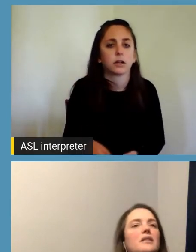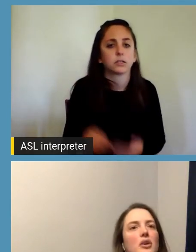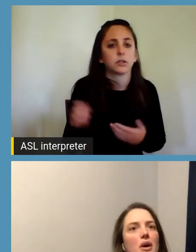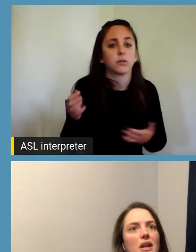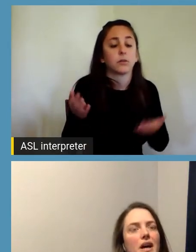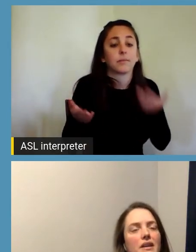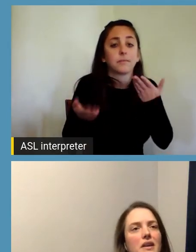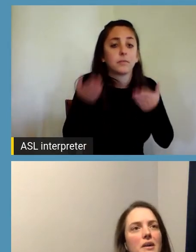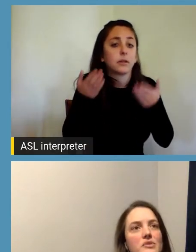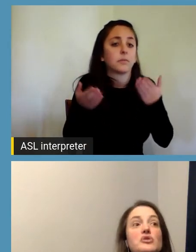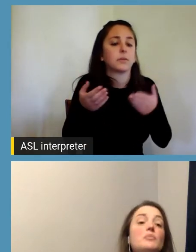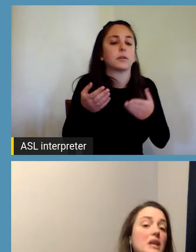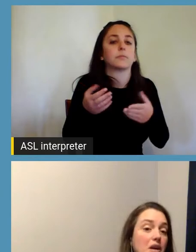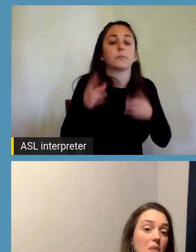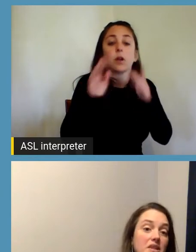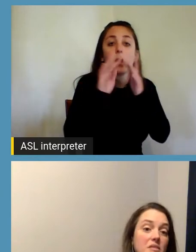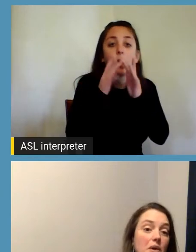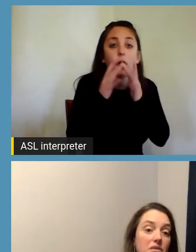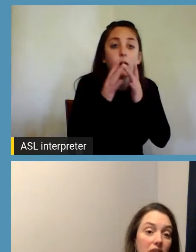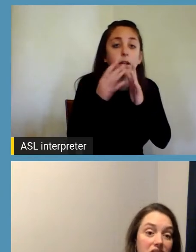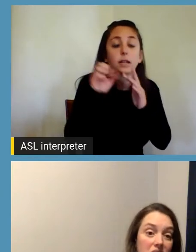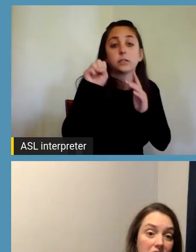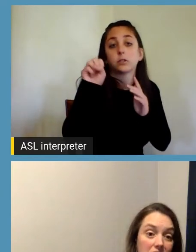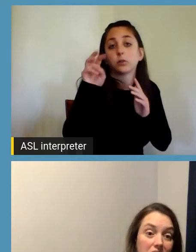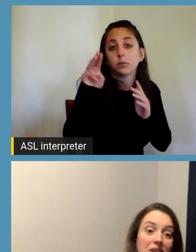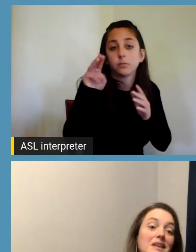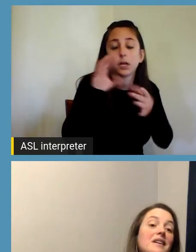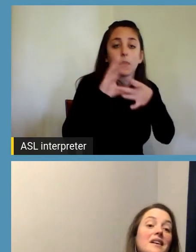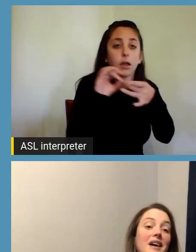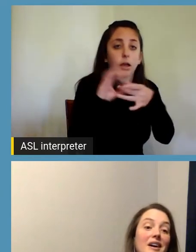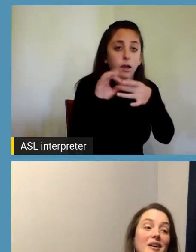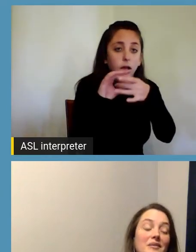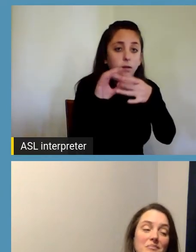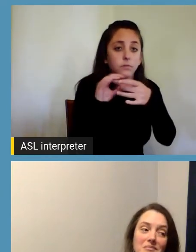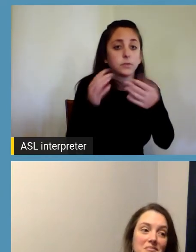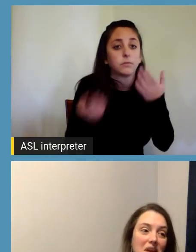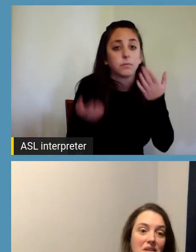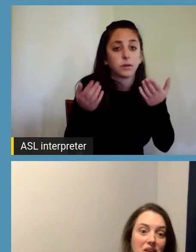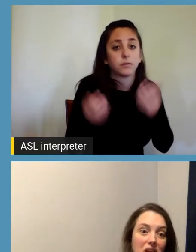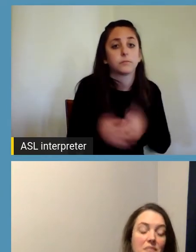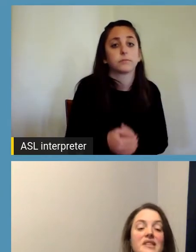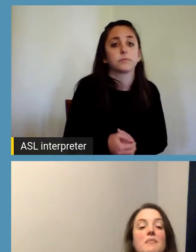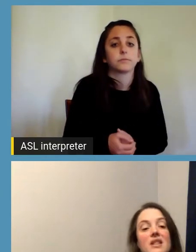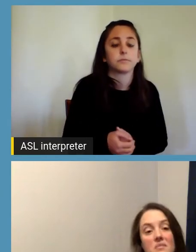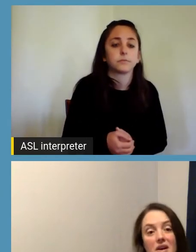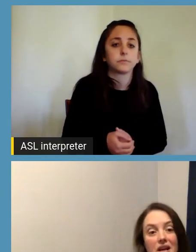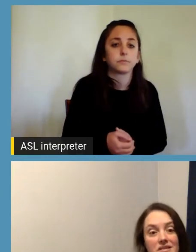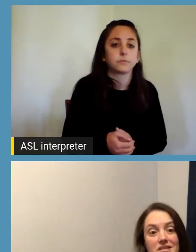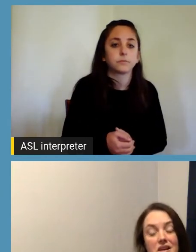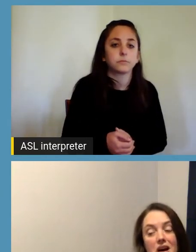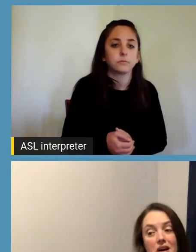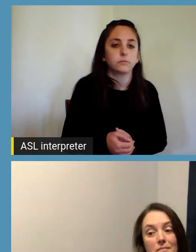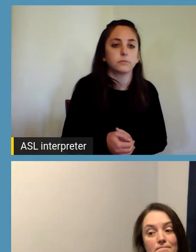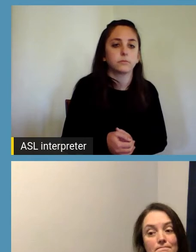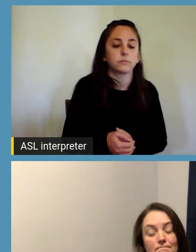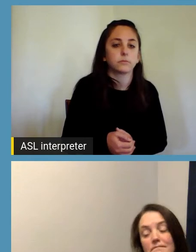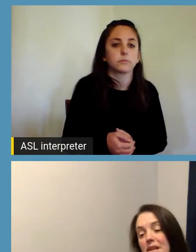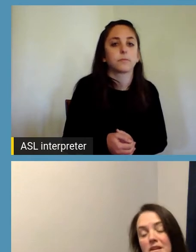look at online social media comments about the festival, and then examine them against